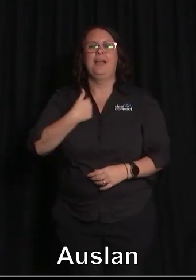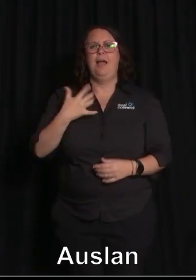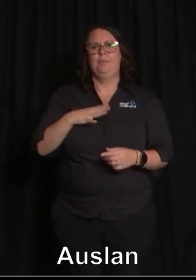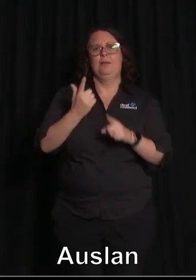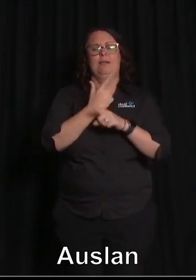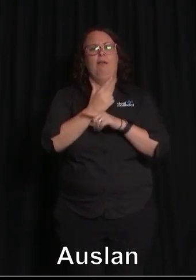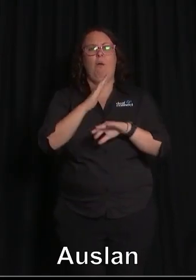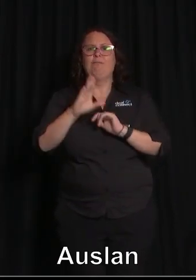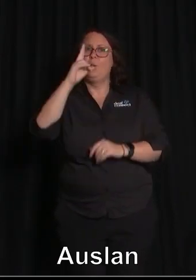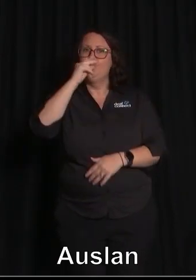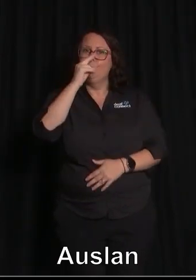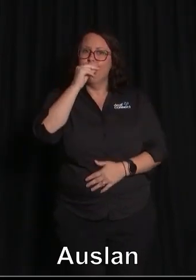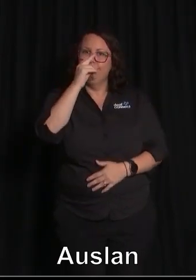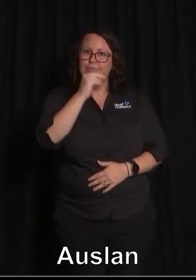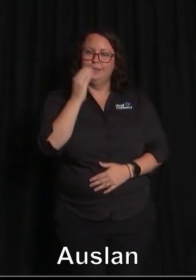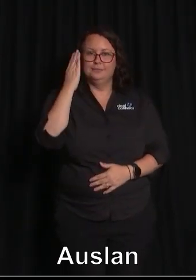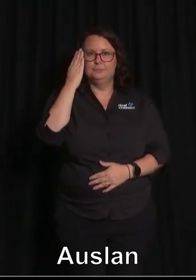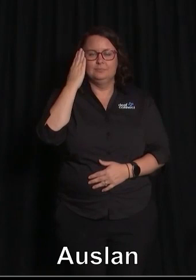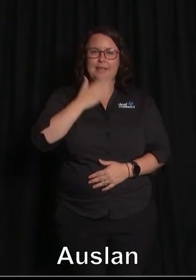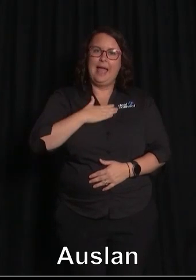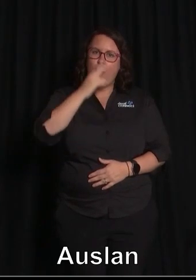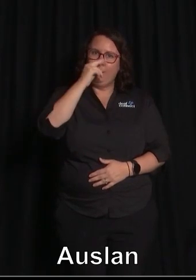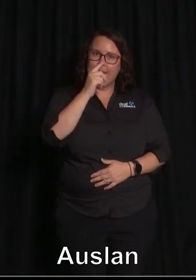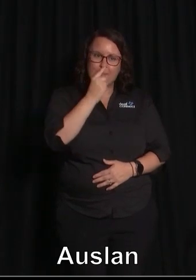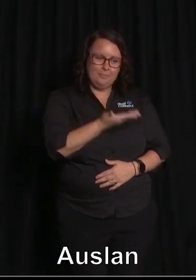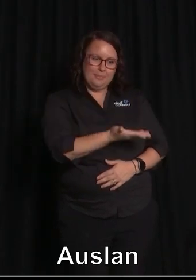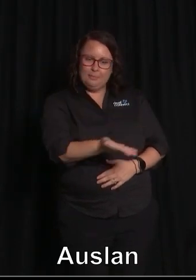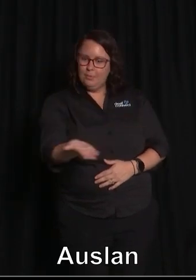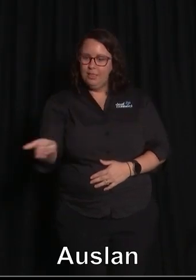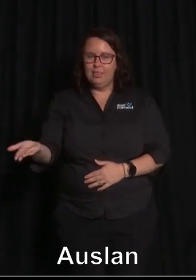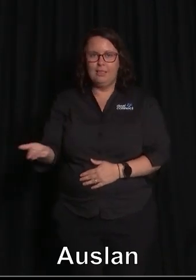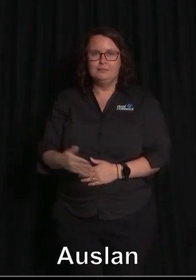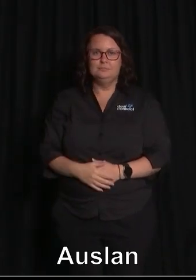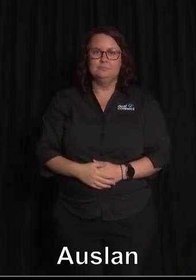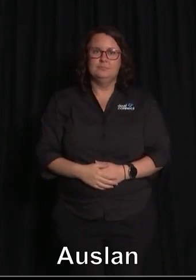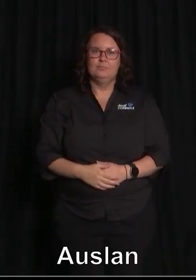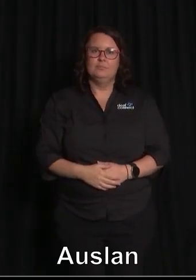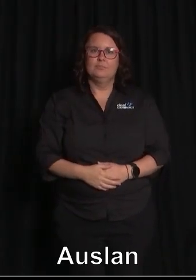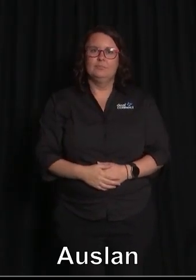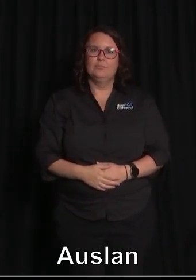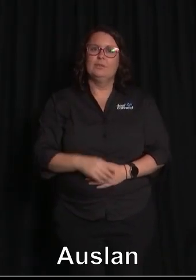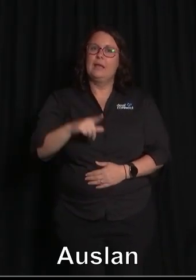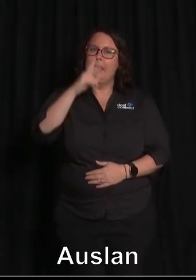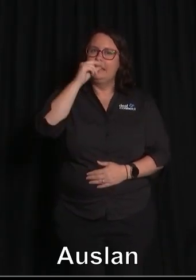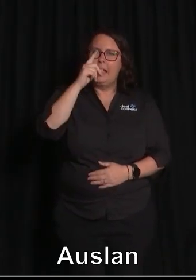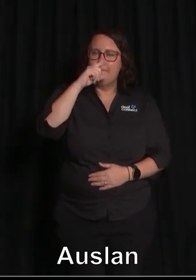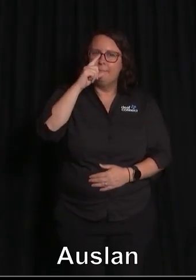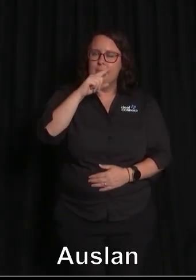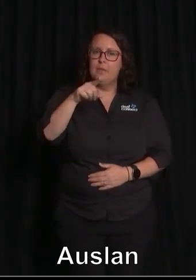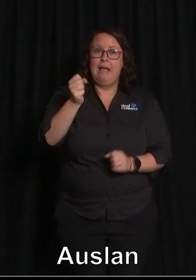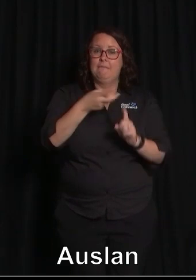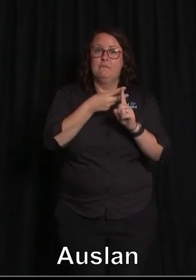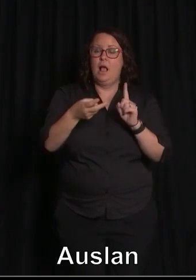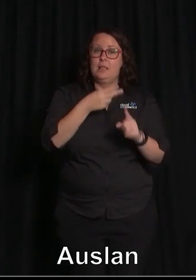the youth and the younger people whom often are experiencing unprecedented